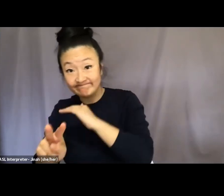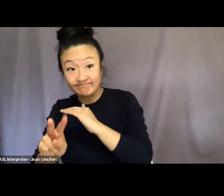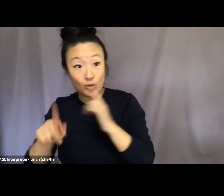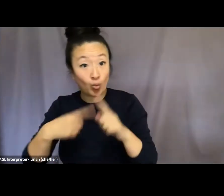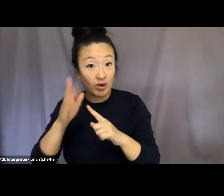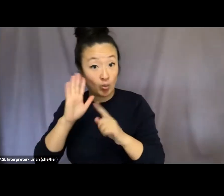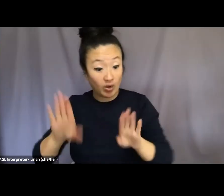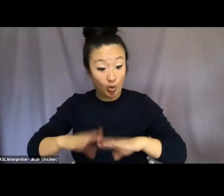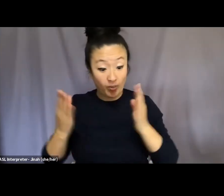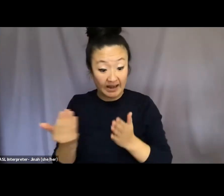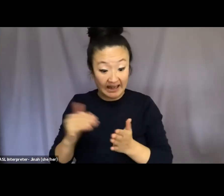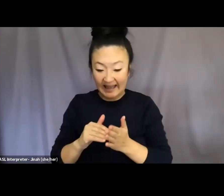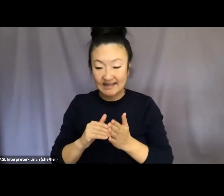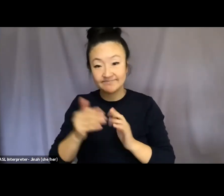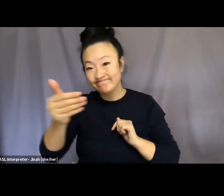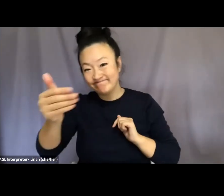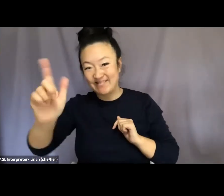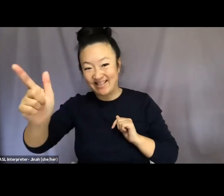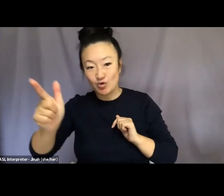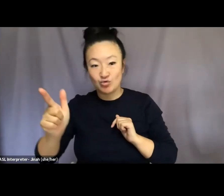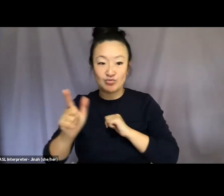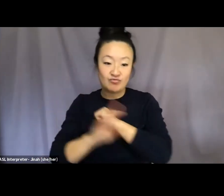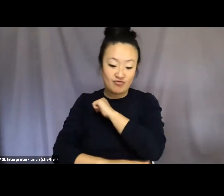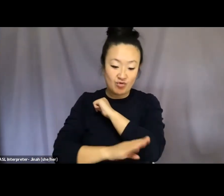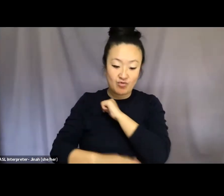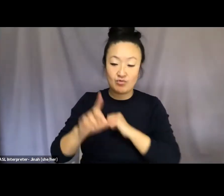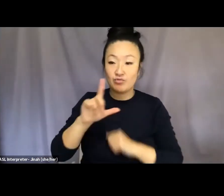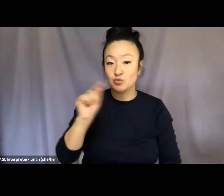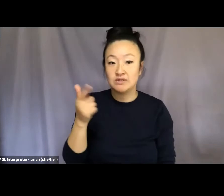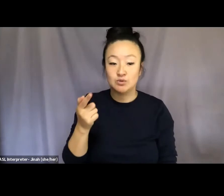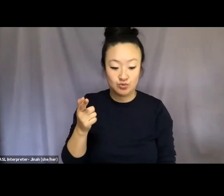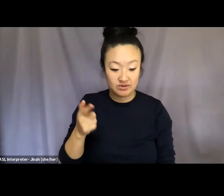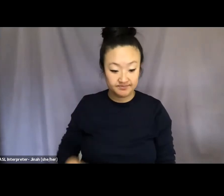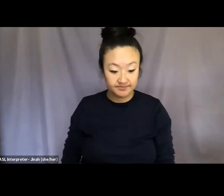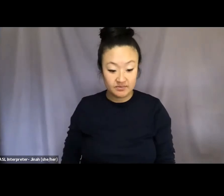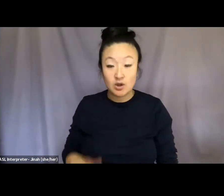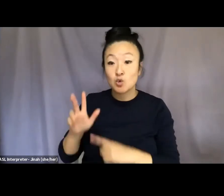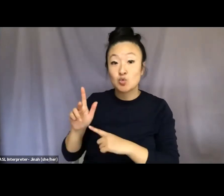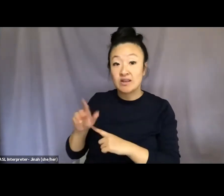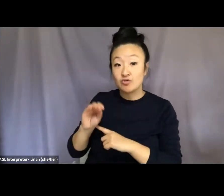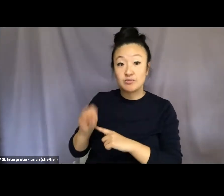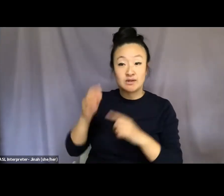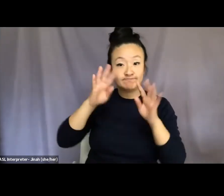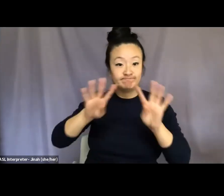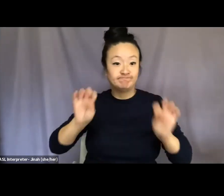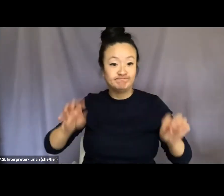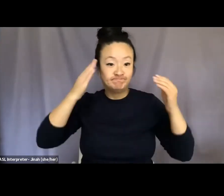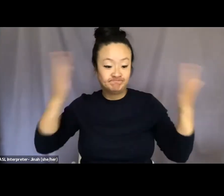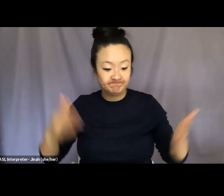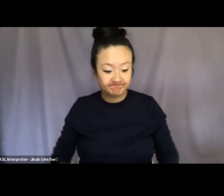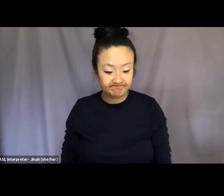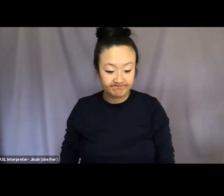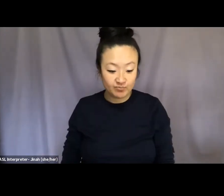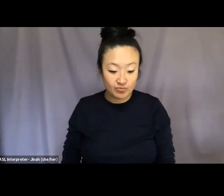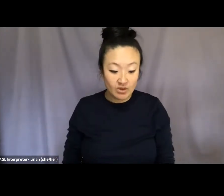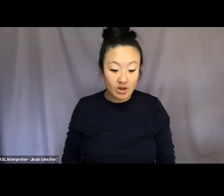and reopening dates for another 23% remain unknown. ArtsFund also collected data about changes cultural